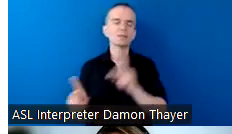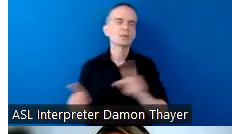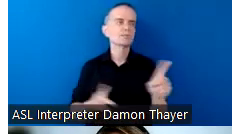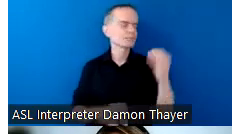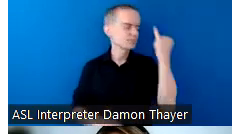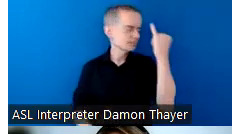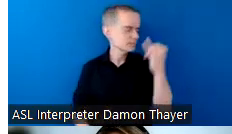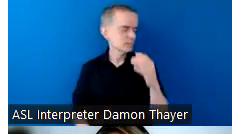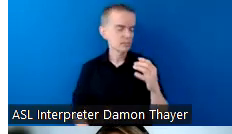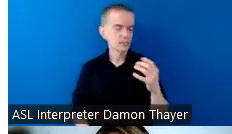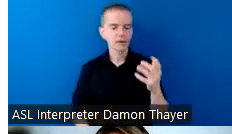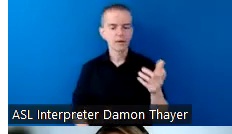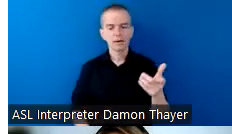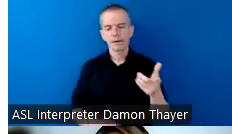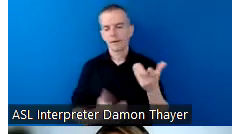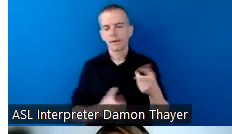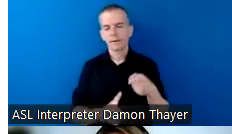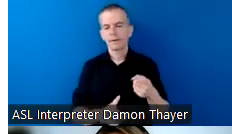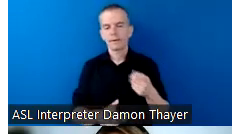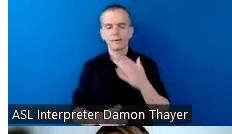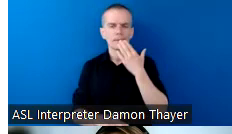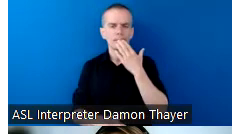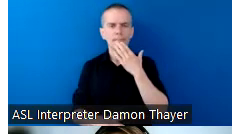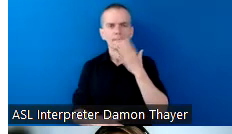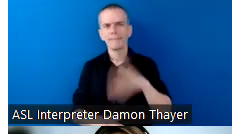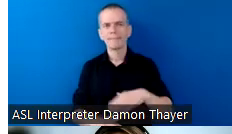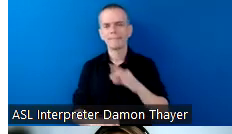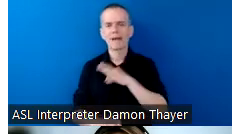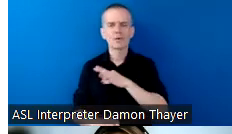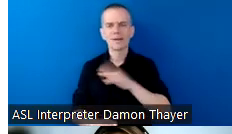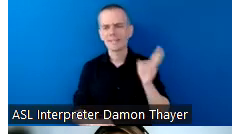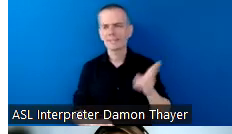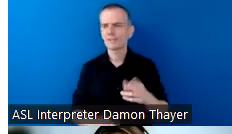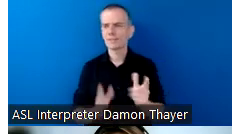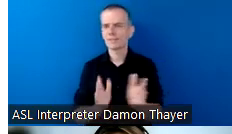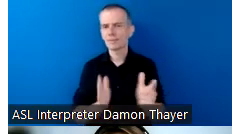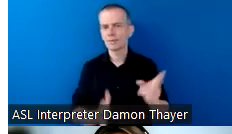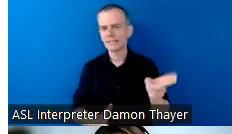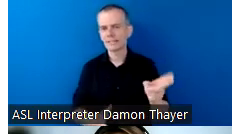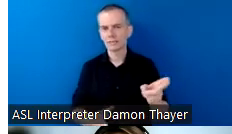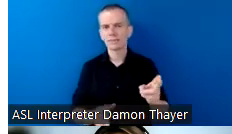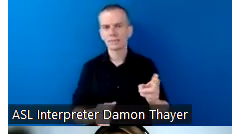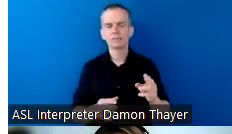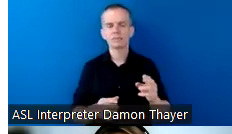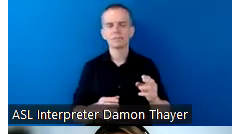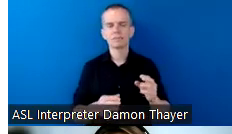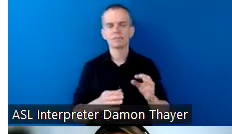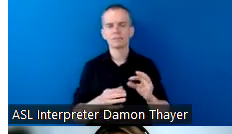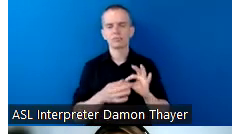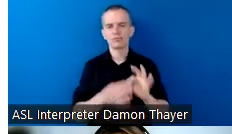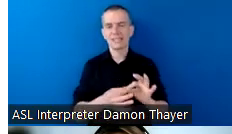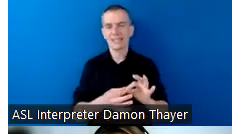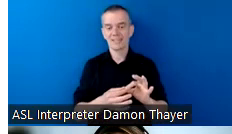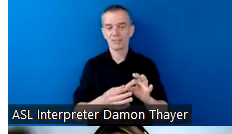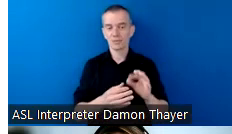if a person has maybe they have poor credit history or poor rental history or criminal history that's directly related to their history of any kind of